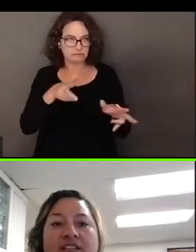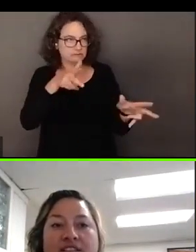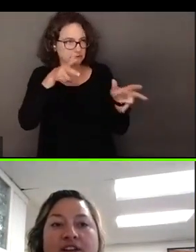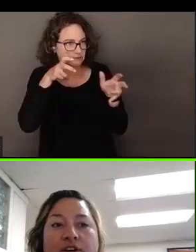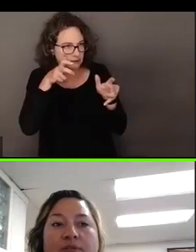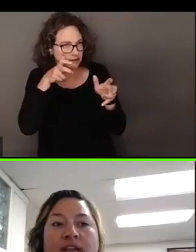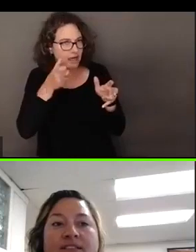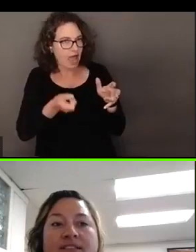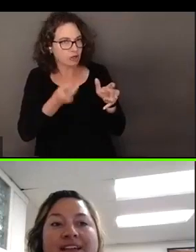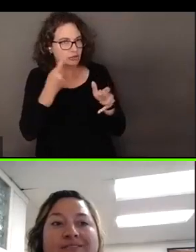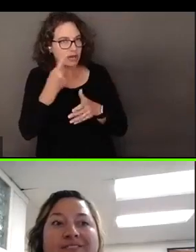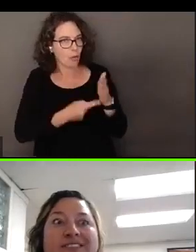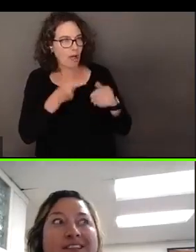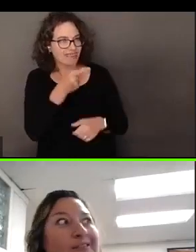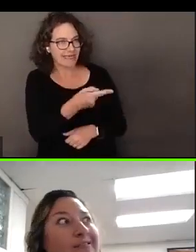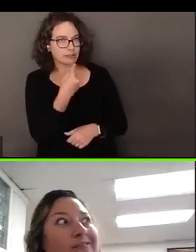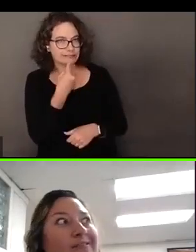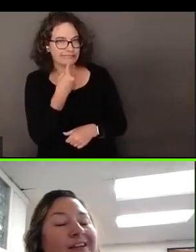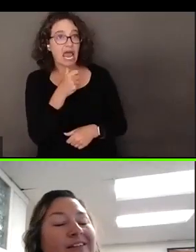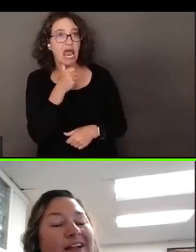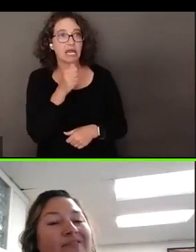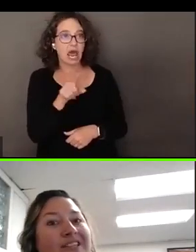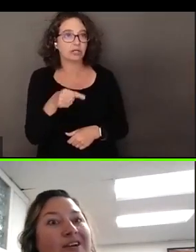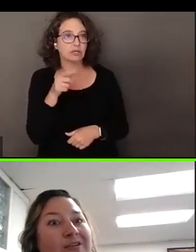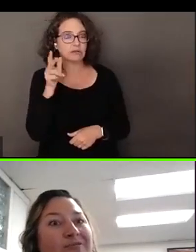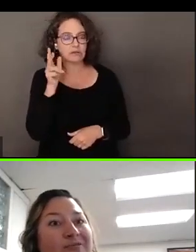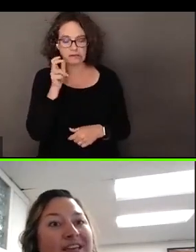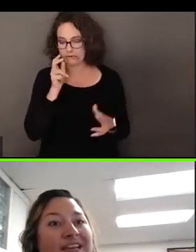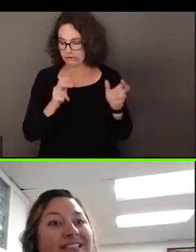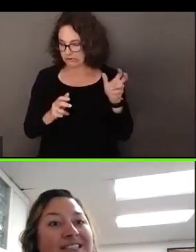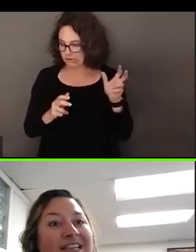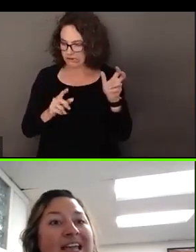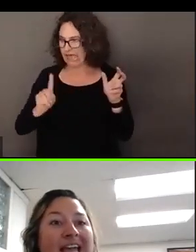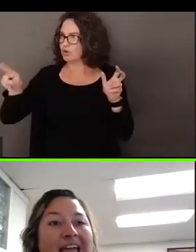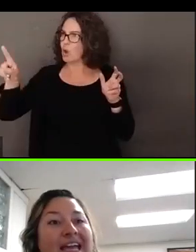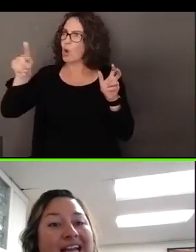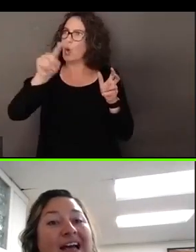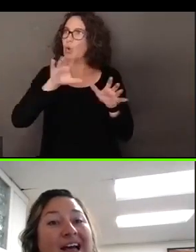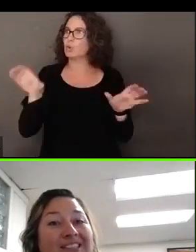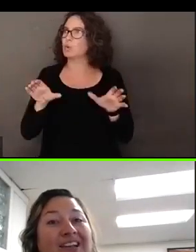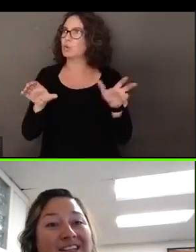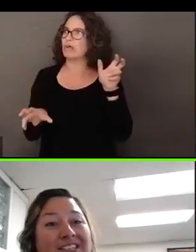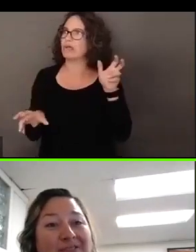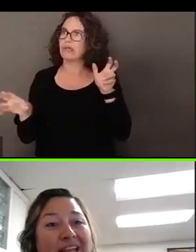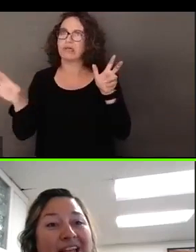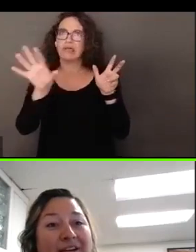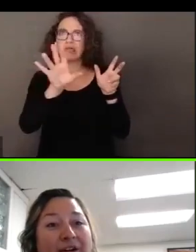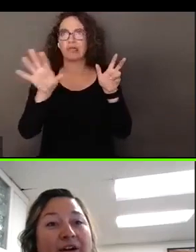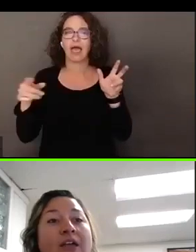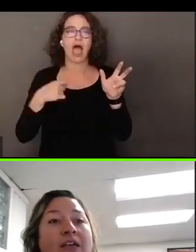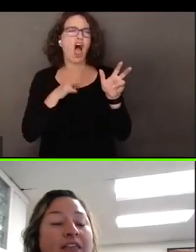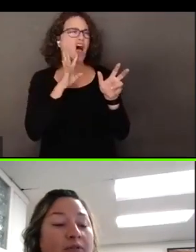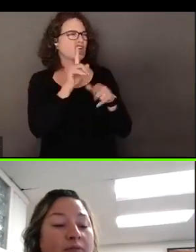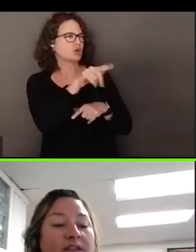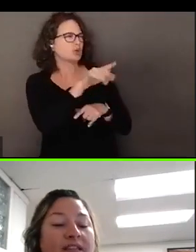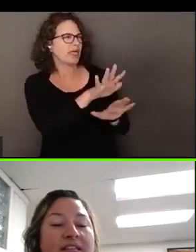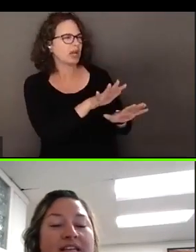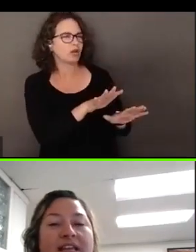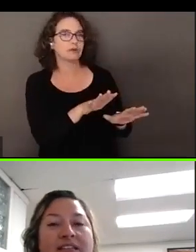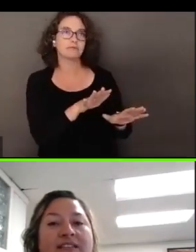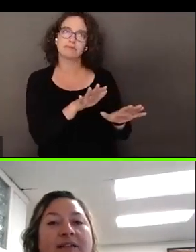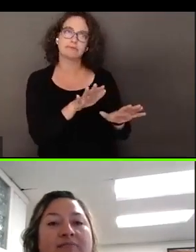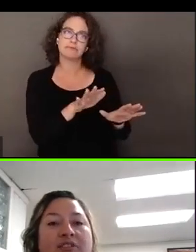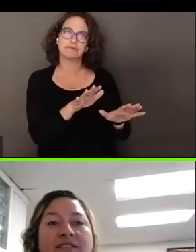they're saying to you instead of just like, oh, I have to go do this and I'll talk to you later. Like